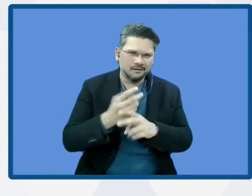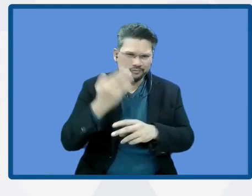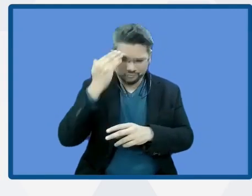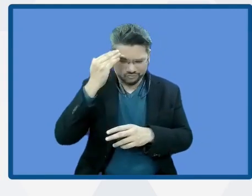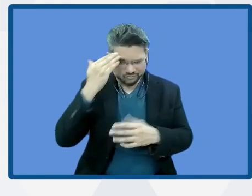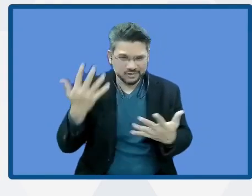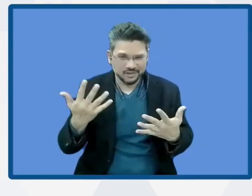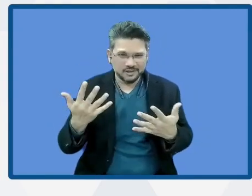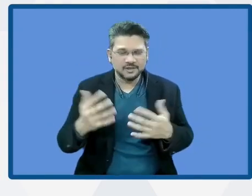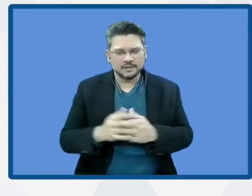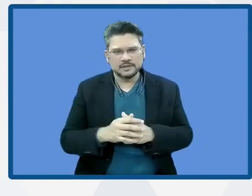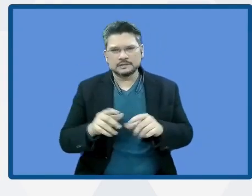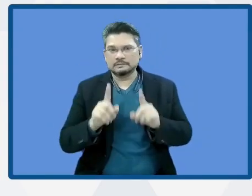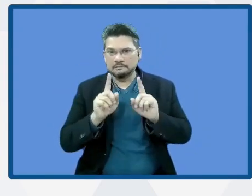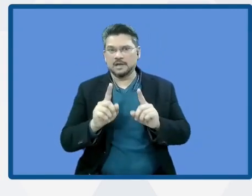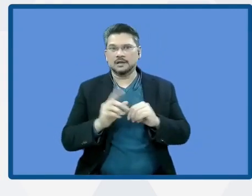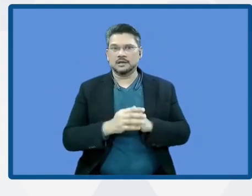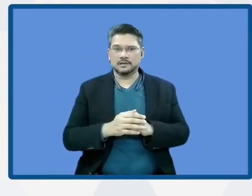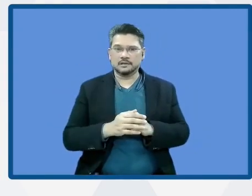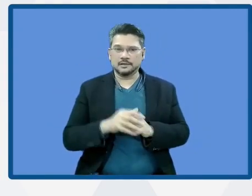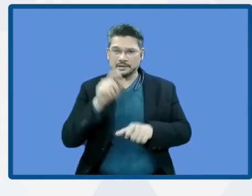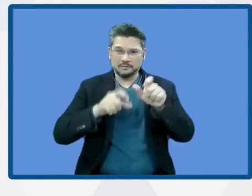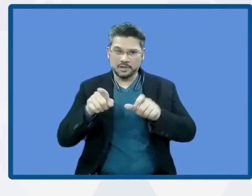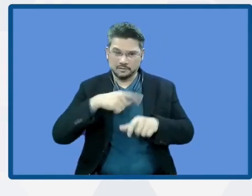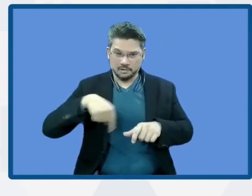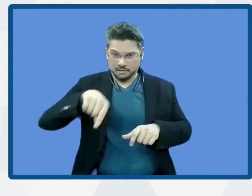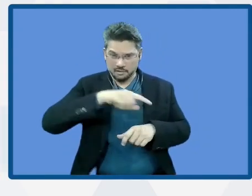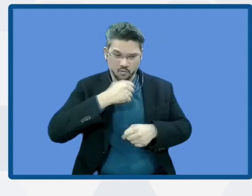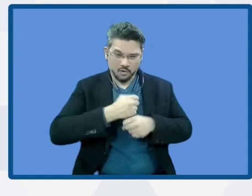risk forecasting, we need to